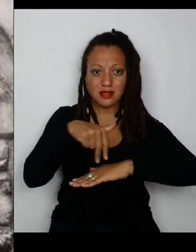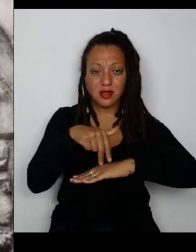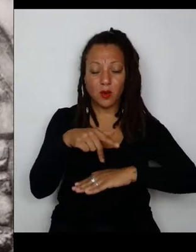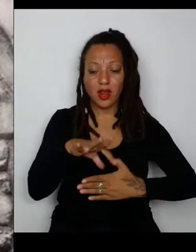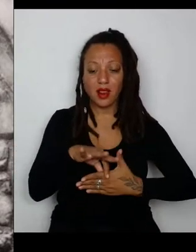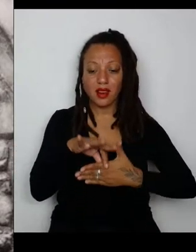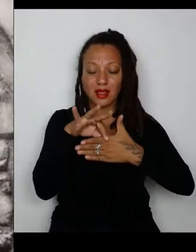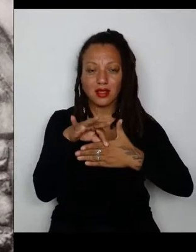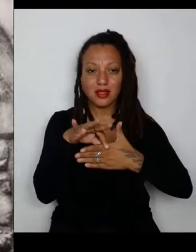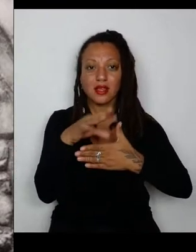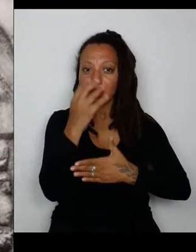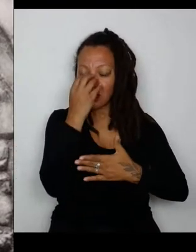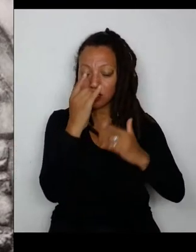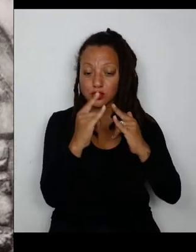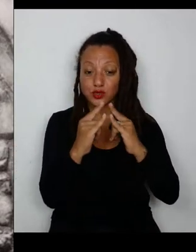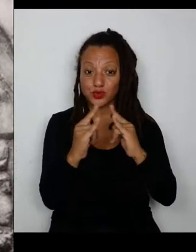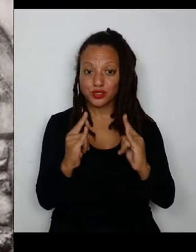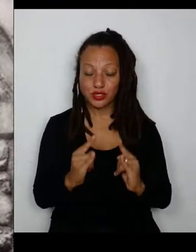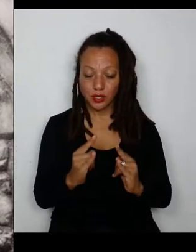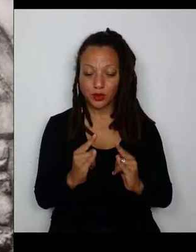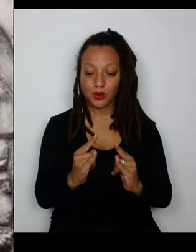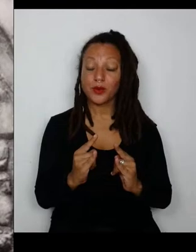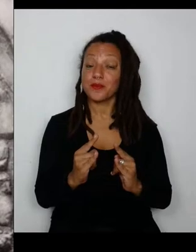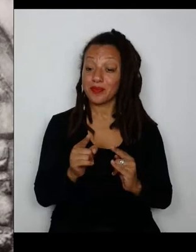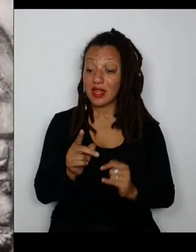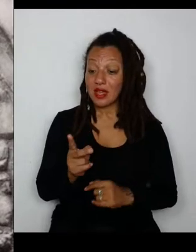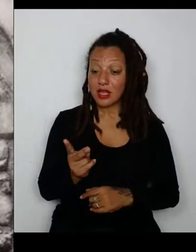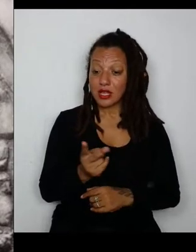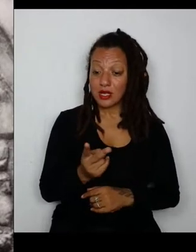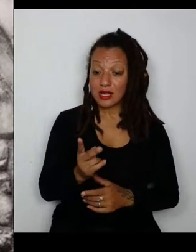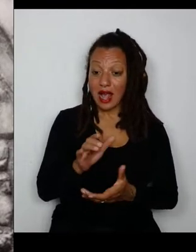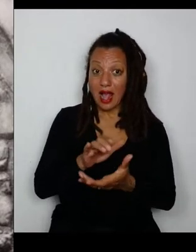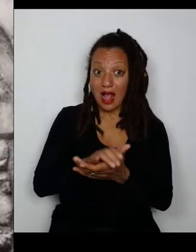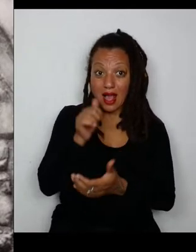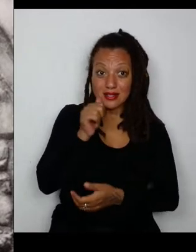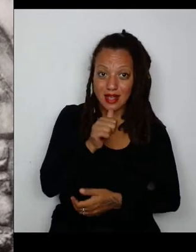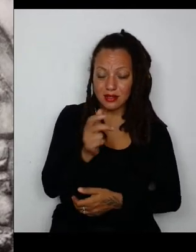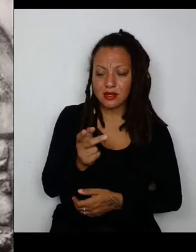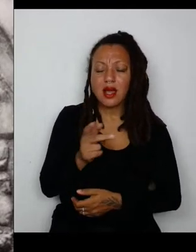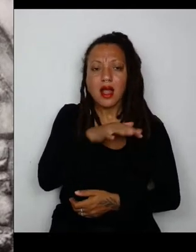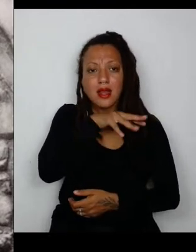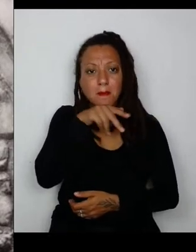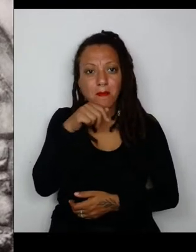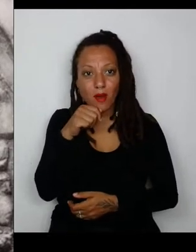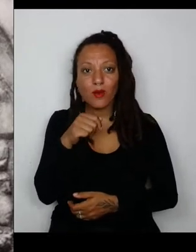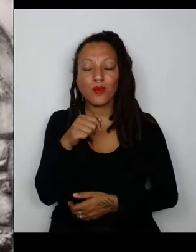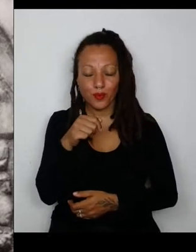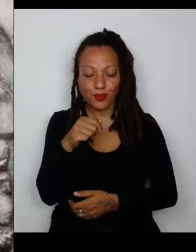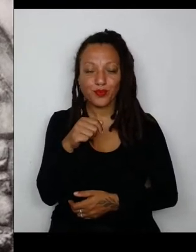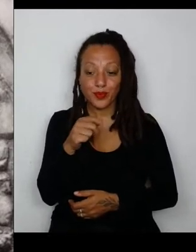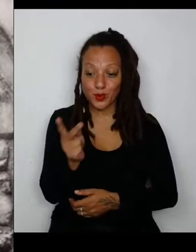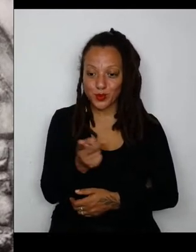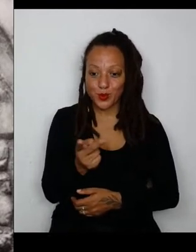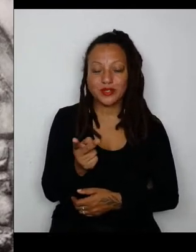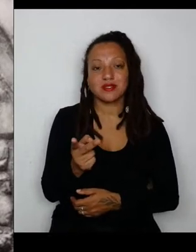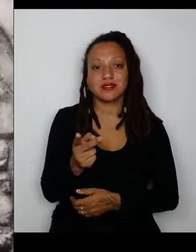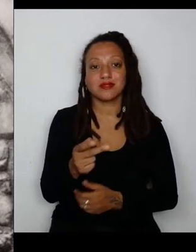this mock biography is another means of projecting an alternative primitive persona